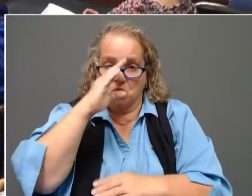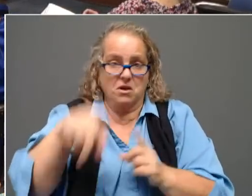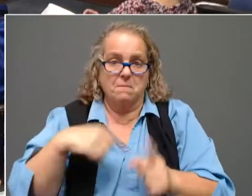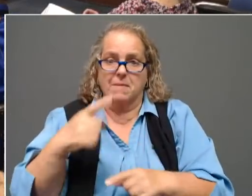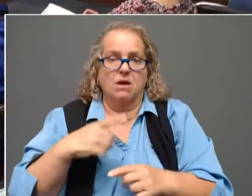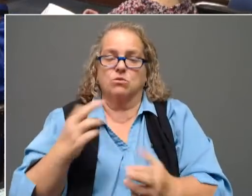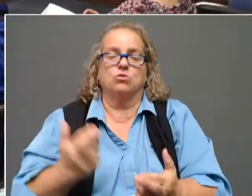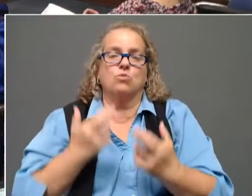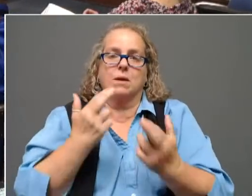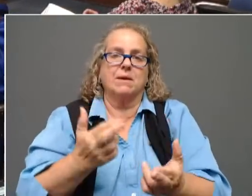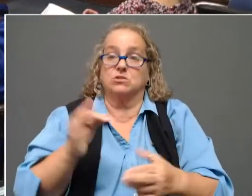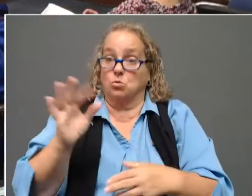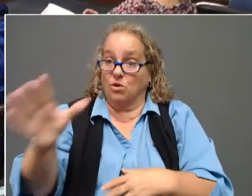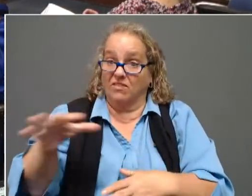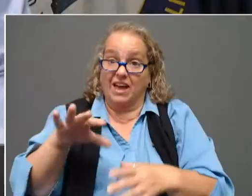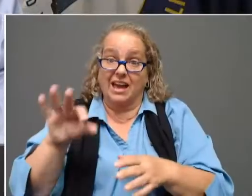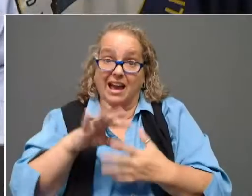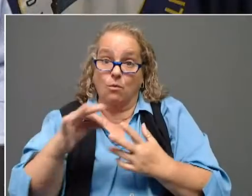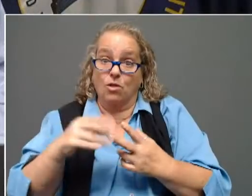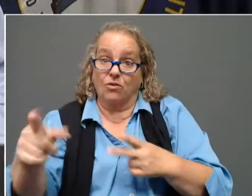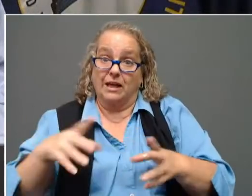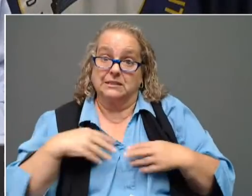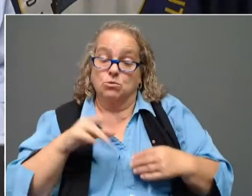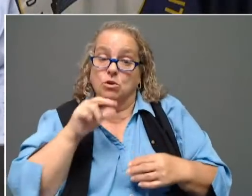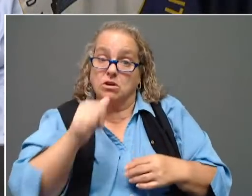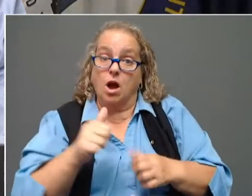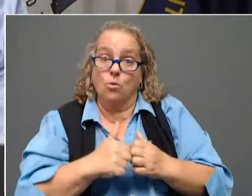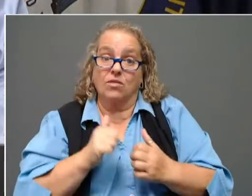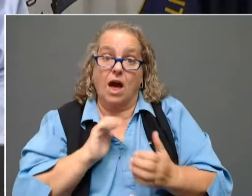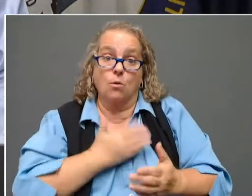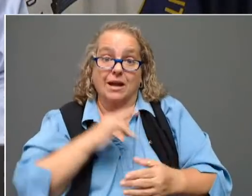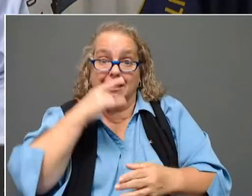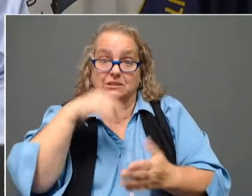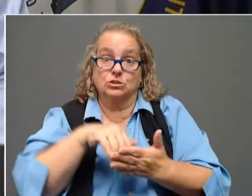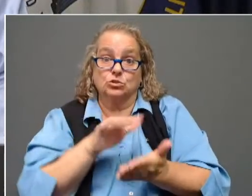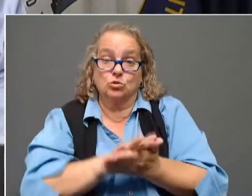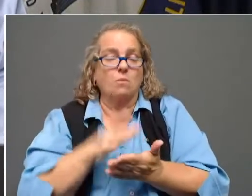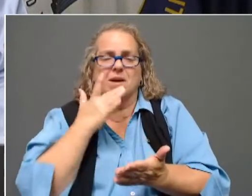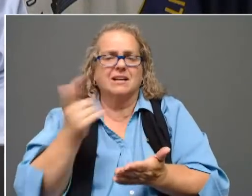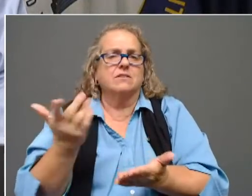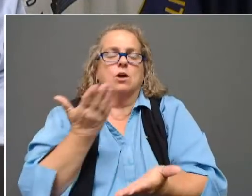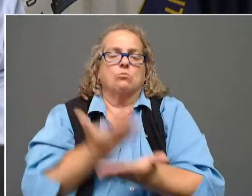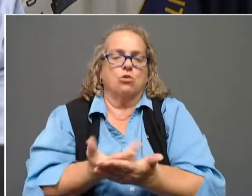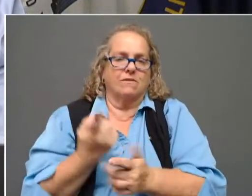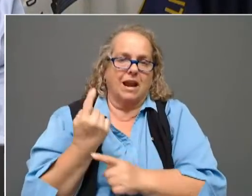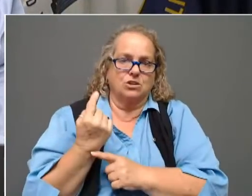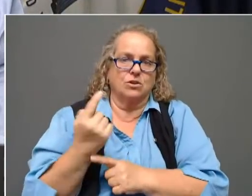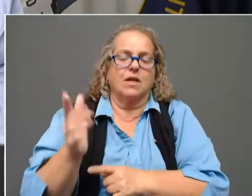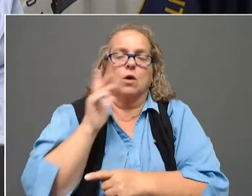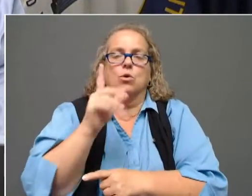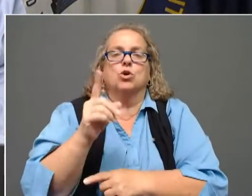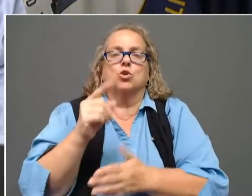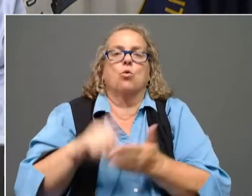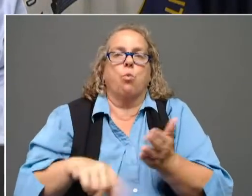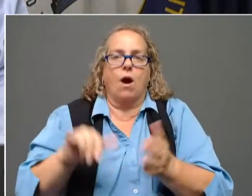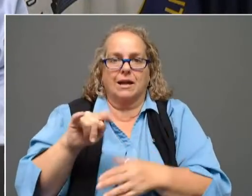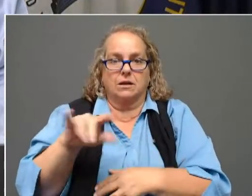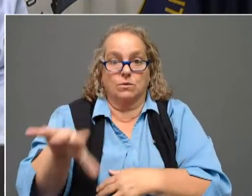kids being in school. They showed us last year that they're willing to do what it takes to be in there with their friends and to get that learning.